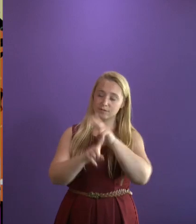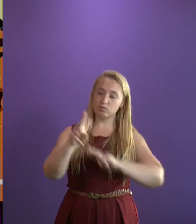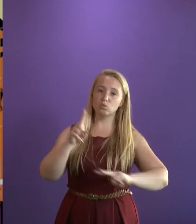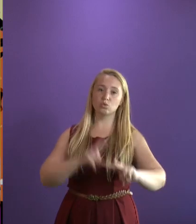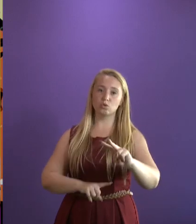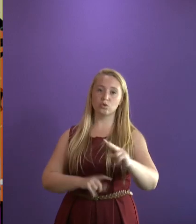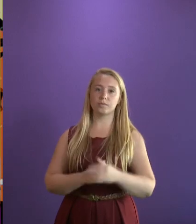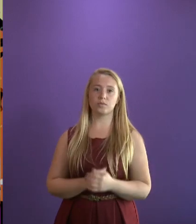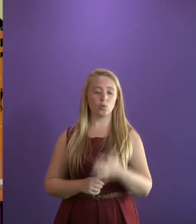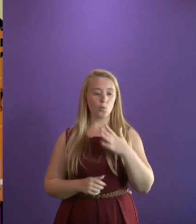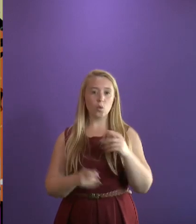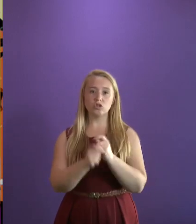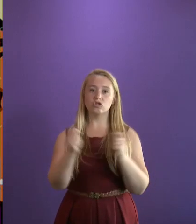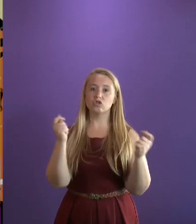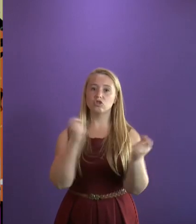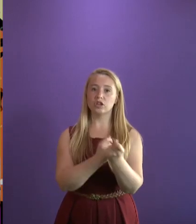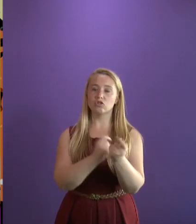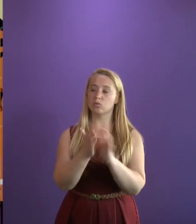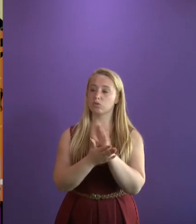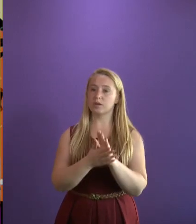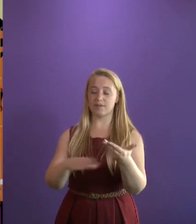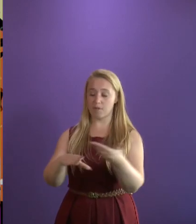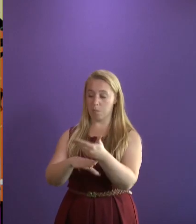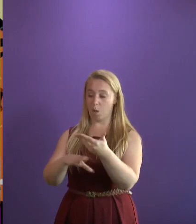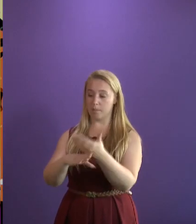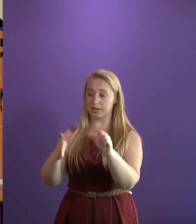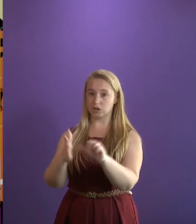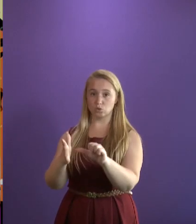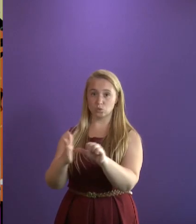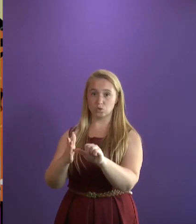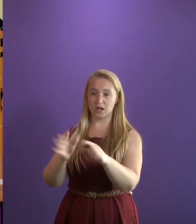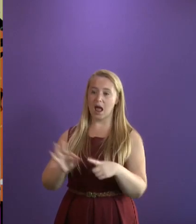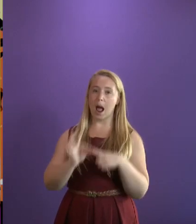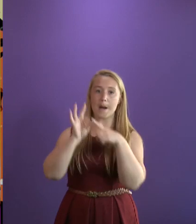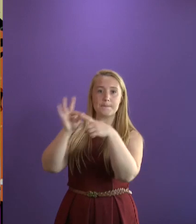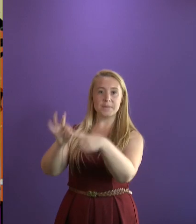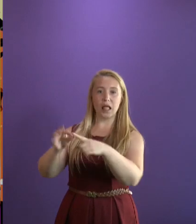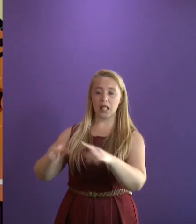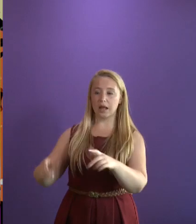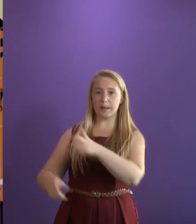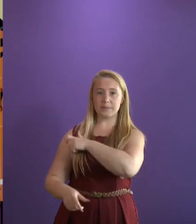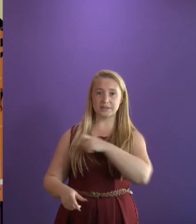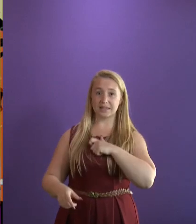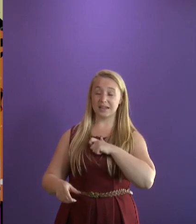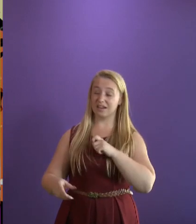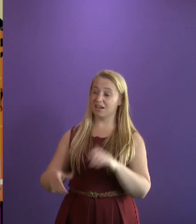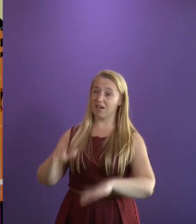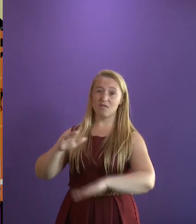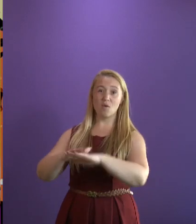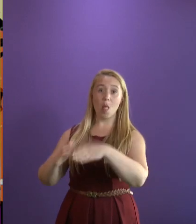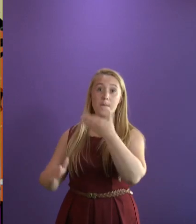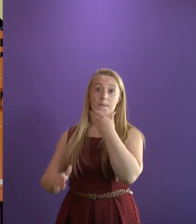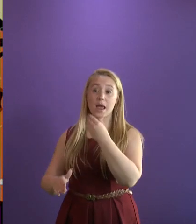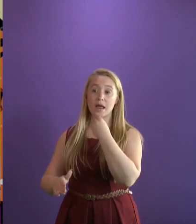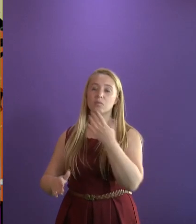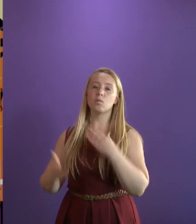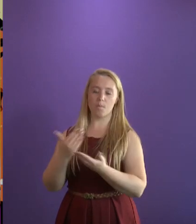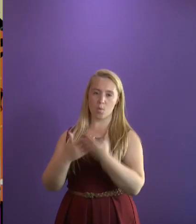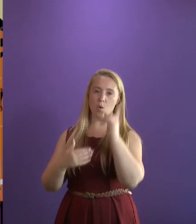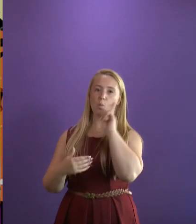so that appeals committees considering employment issues are not composed of men, that planning committees